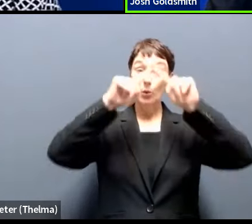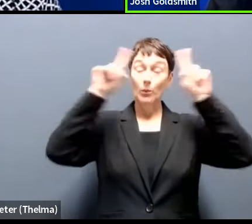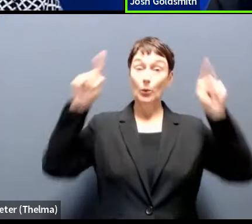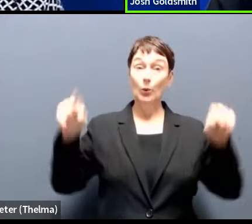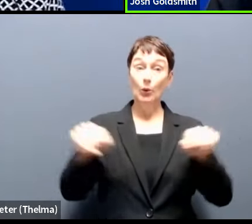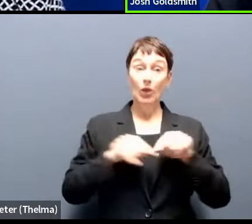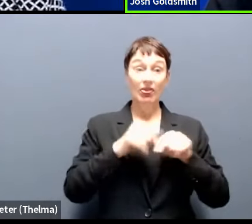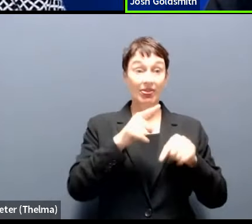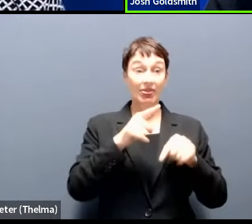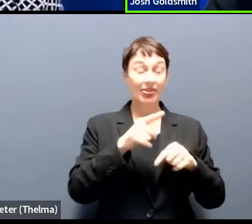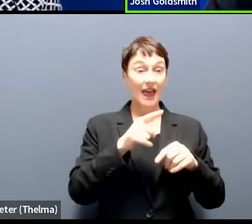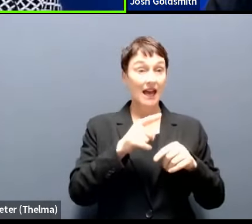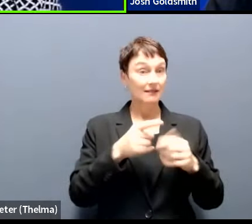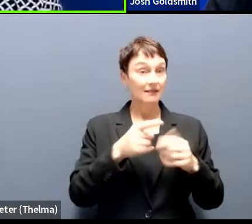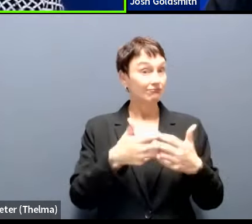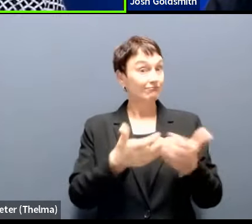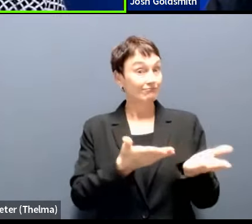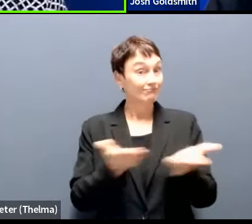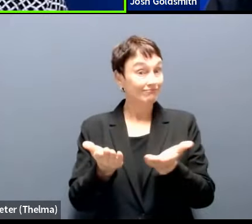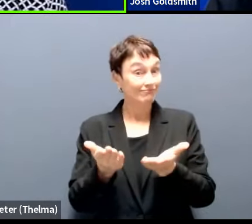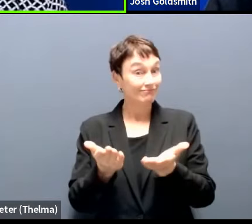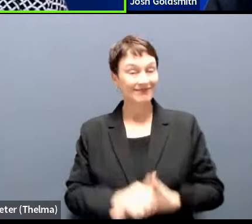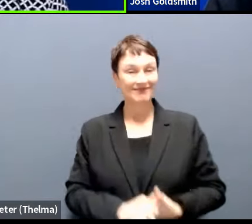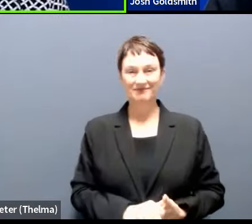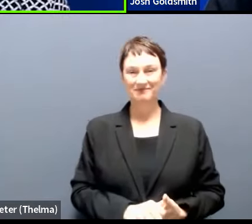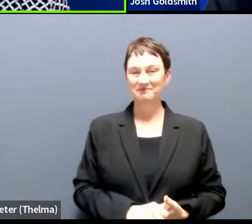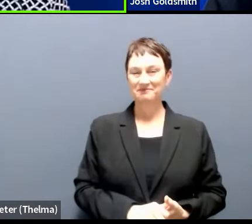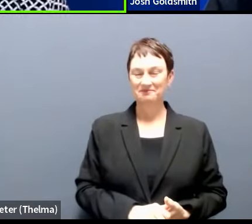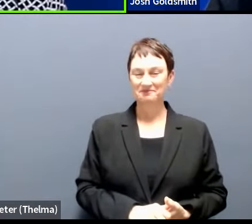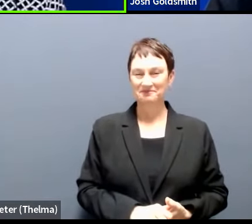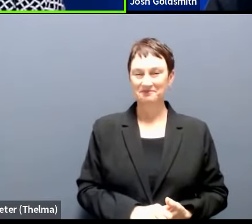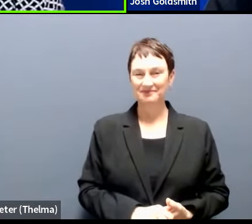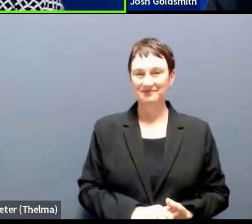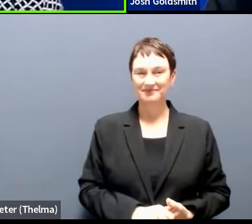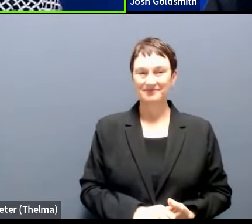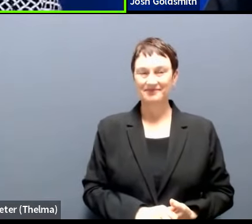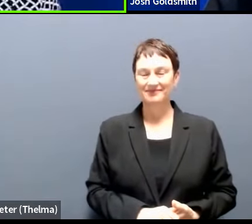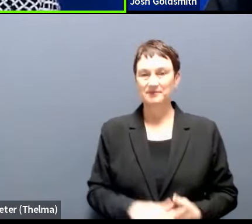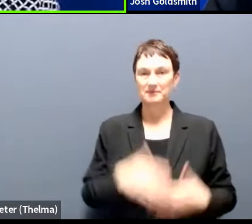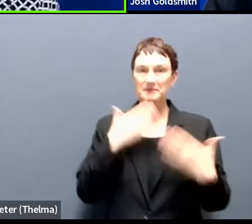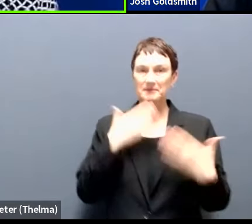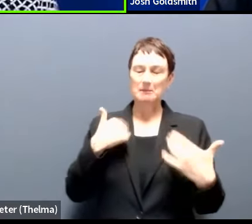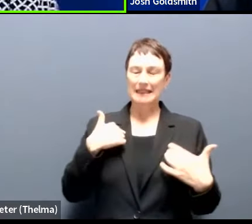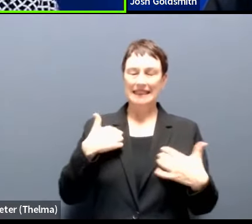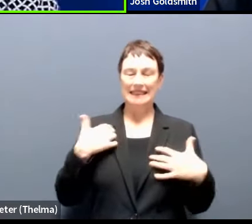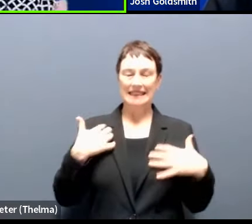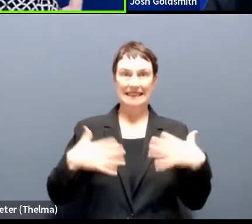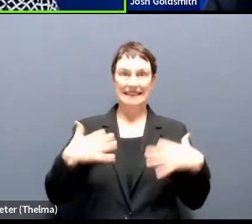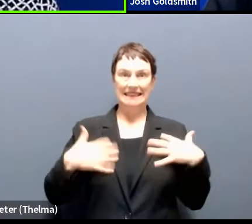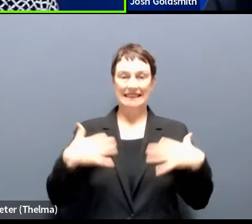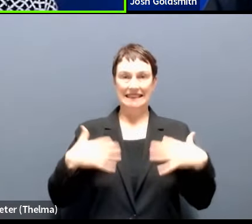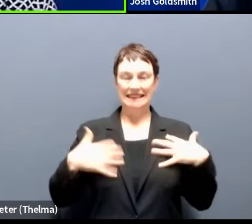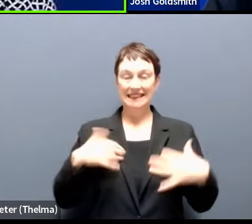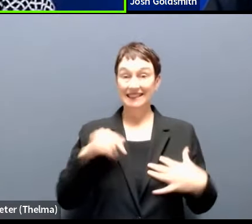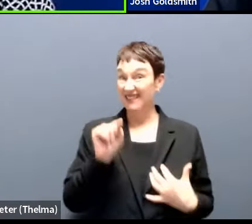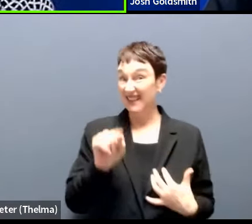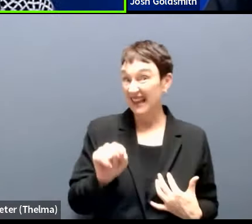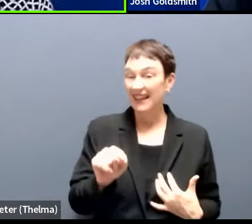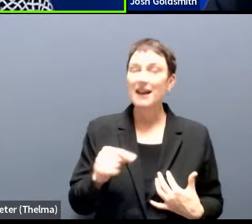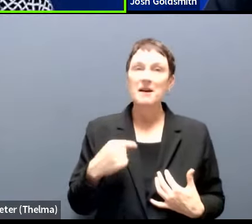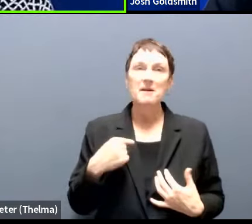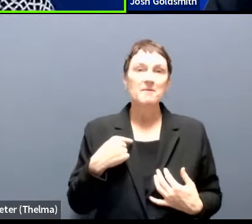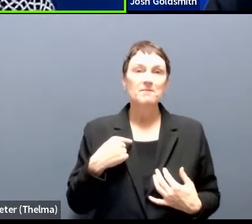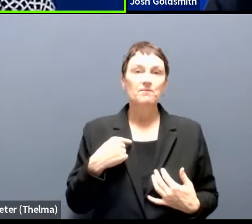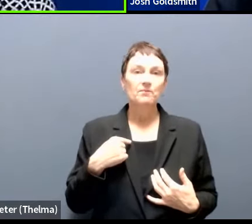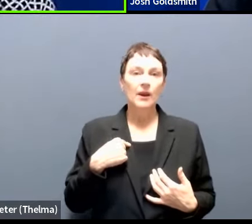created. Well, thank you, Josh. I'm so excited about this. We talked during the